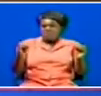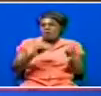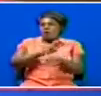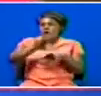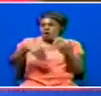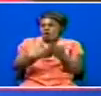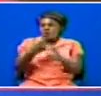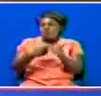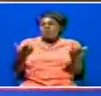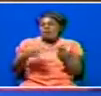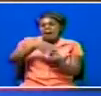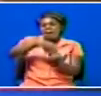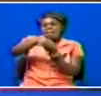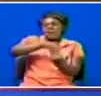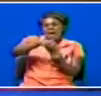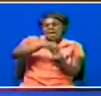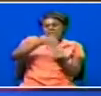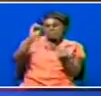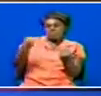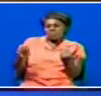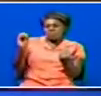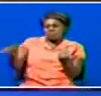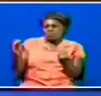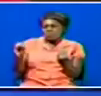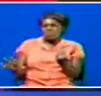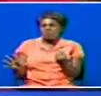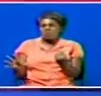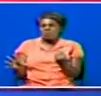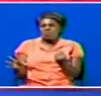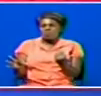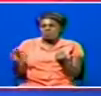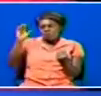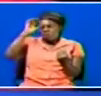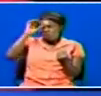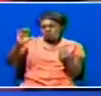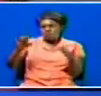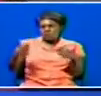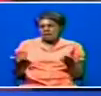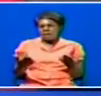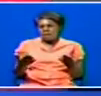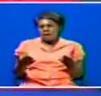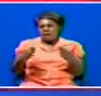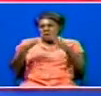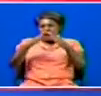from plastic? From waste, from your waste garbage. The concept here is to house